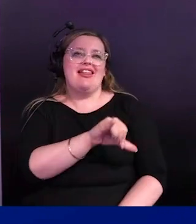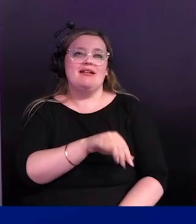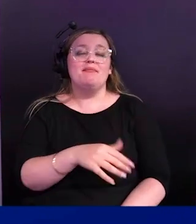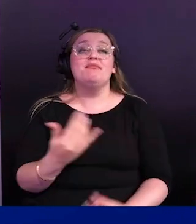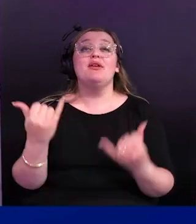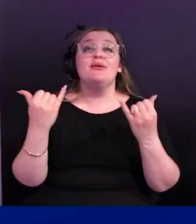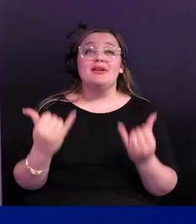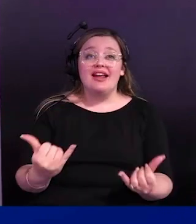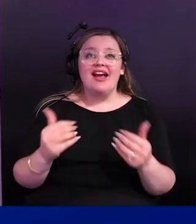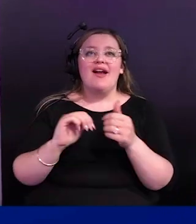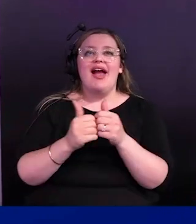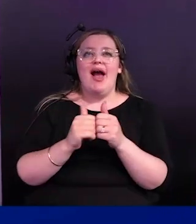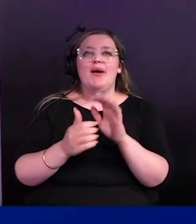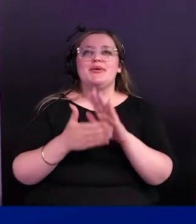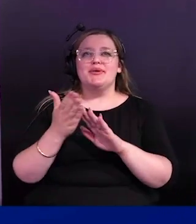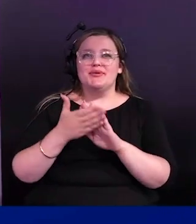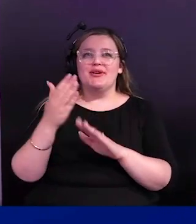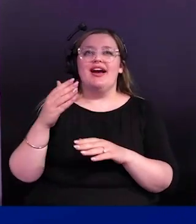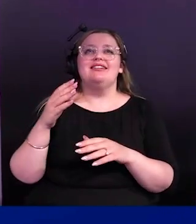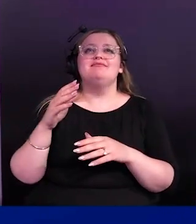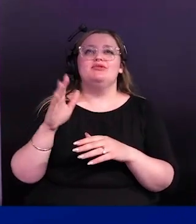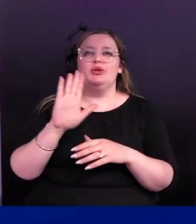you run queries in CloudTrail Lake.